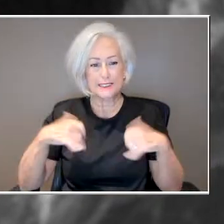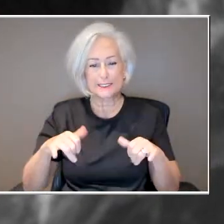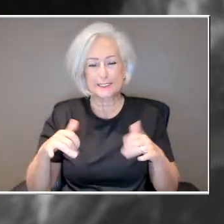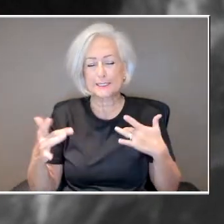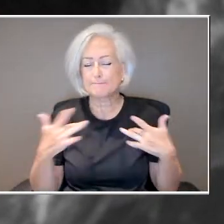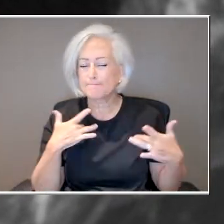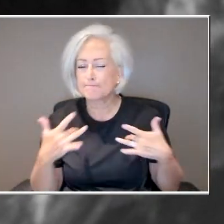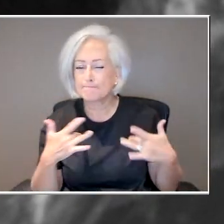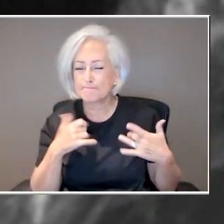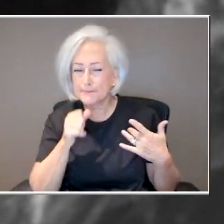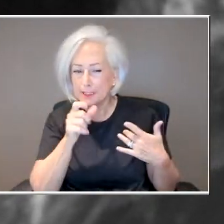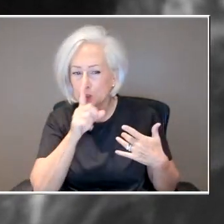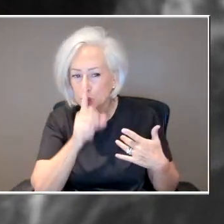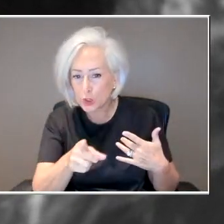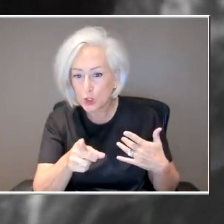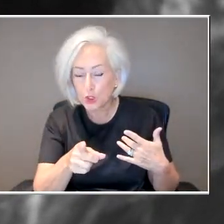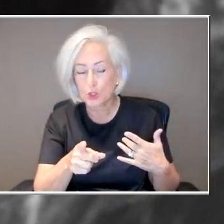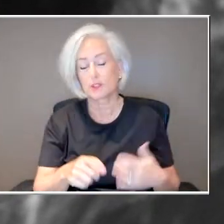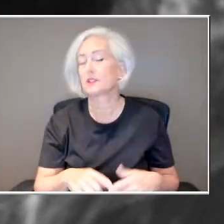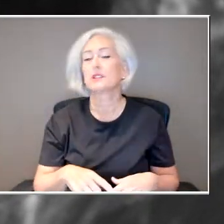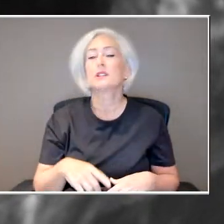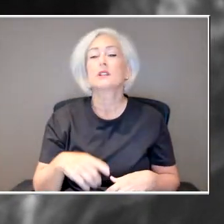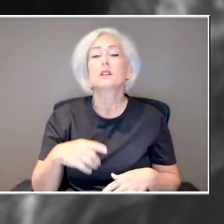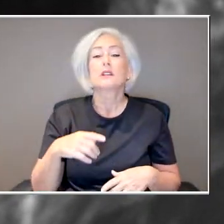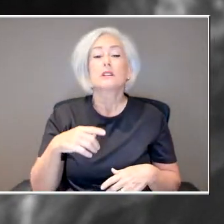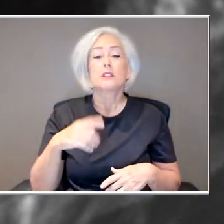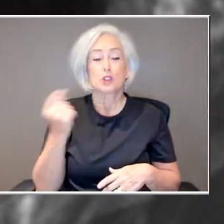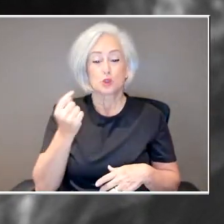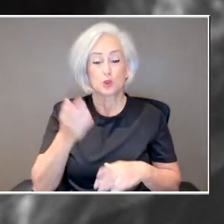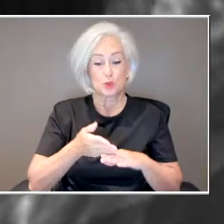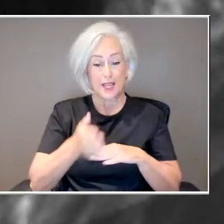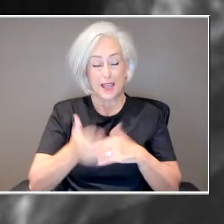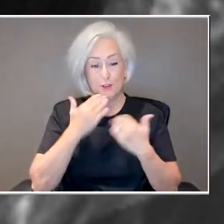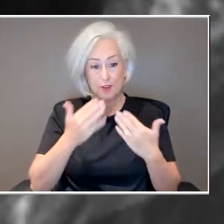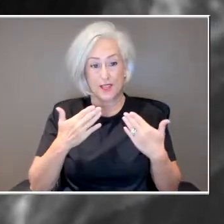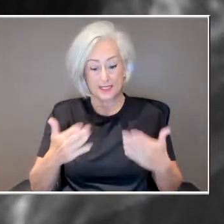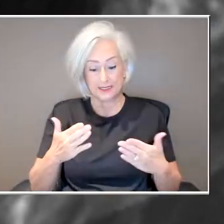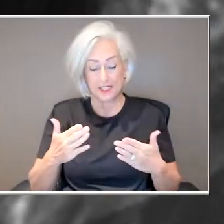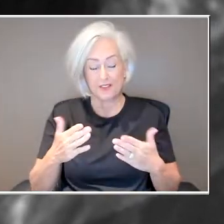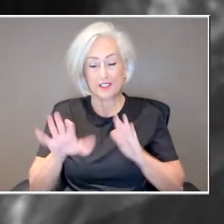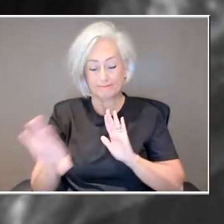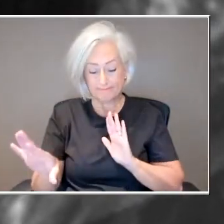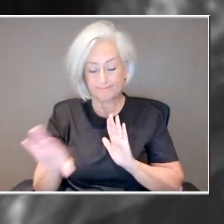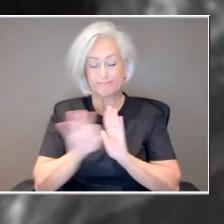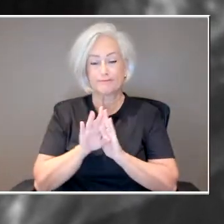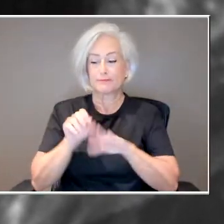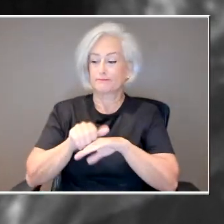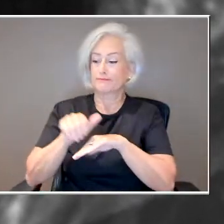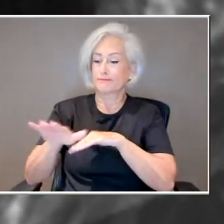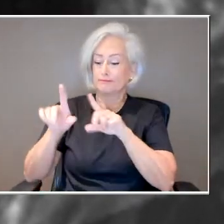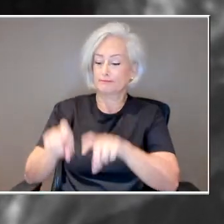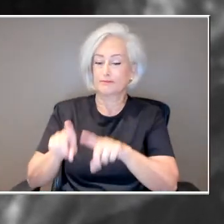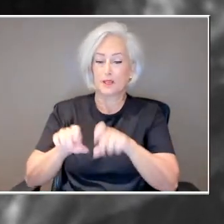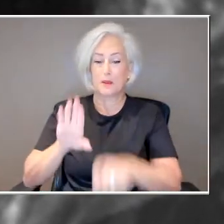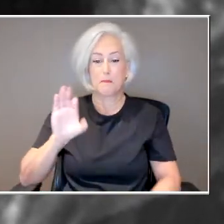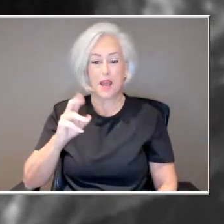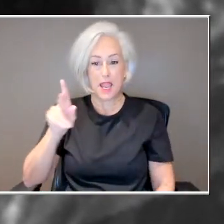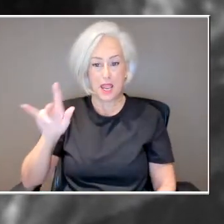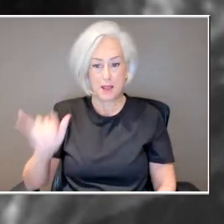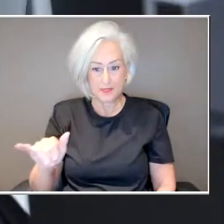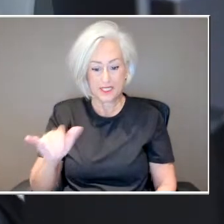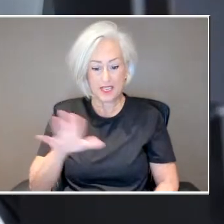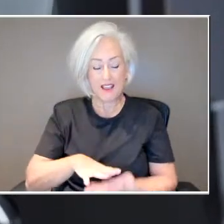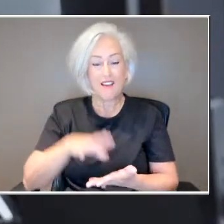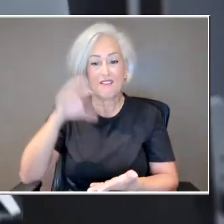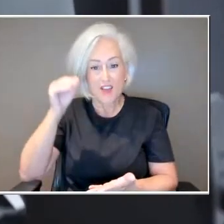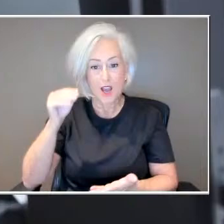Thanksgiving, Tracey had a biopsy, and within days, she got the news they found cancer, which they quickly would learn was in both